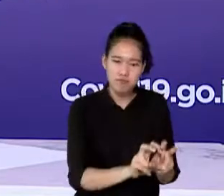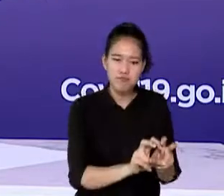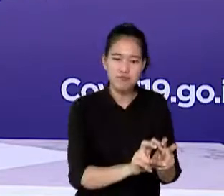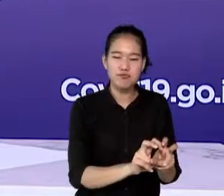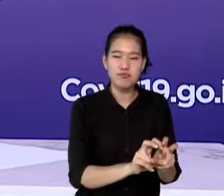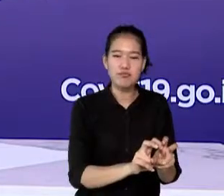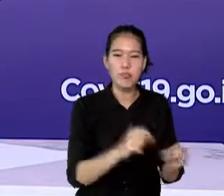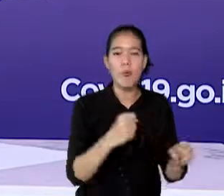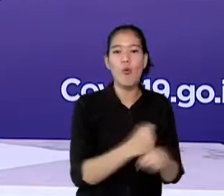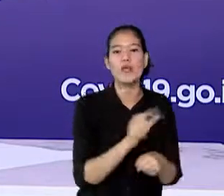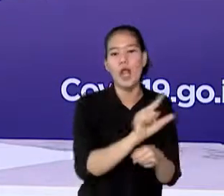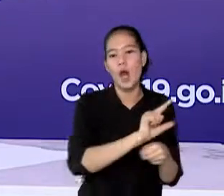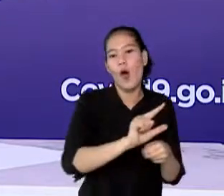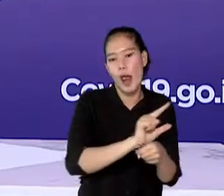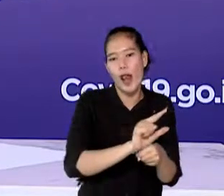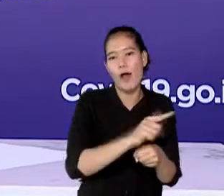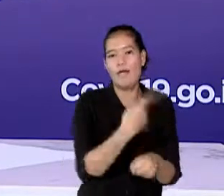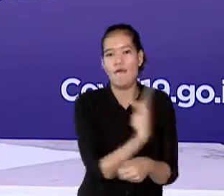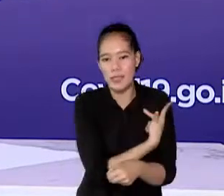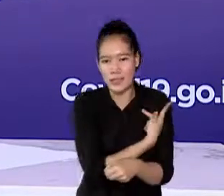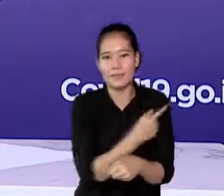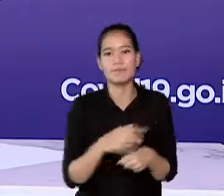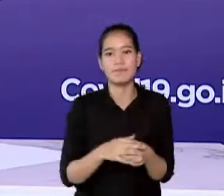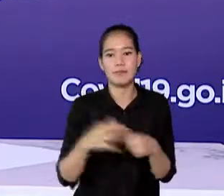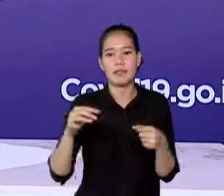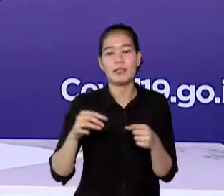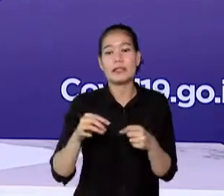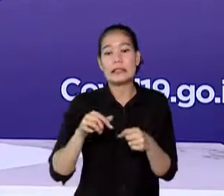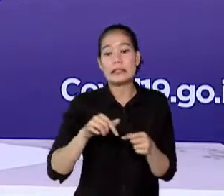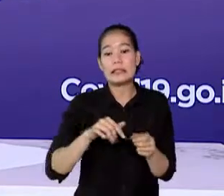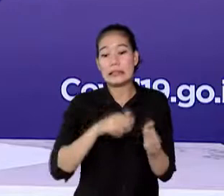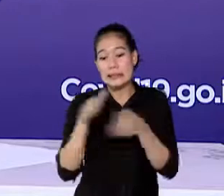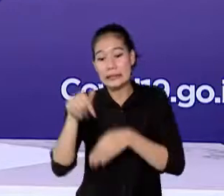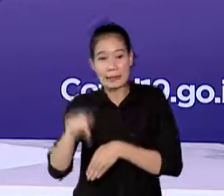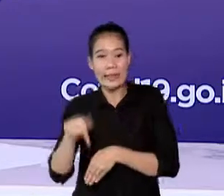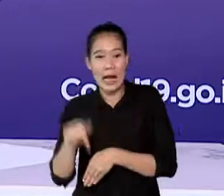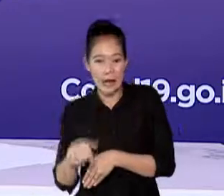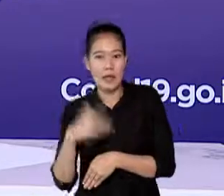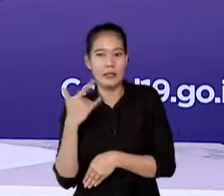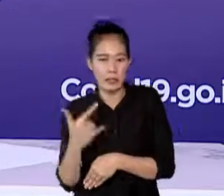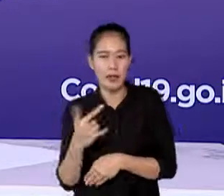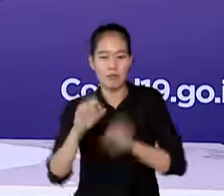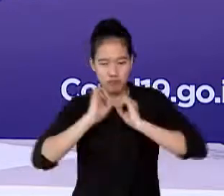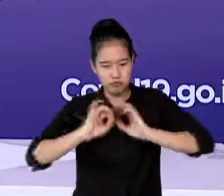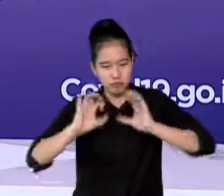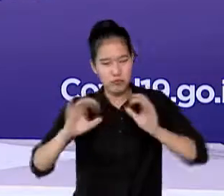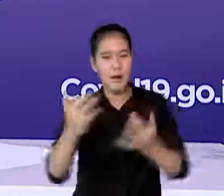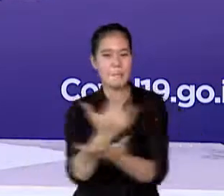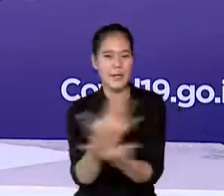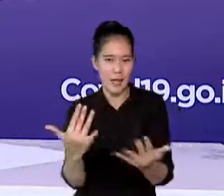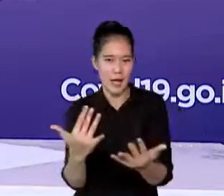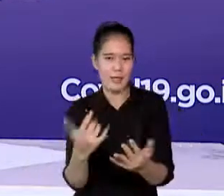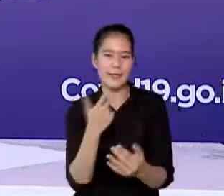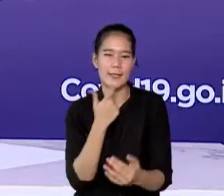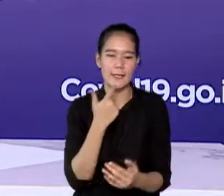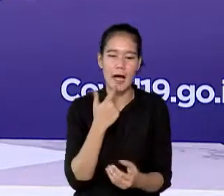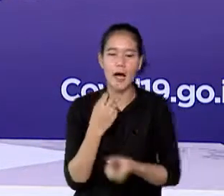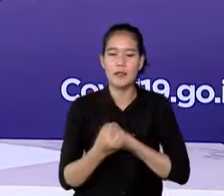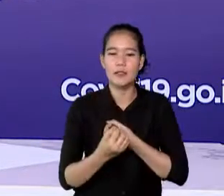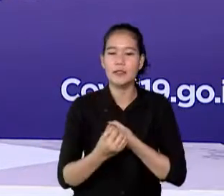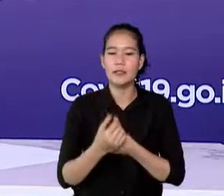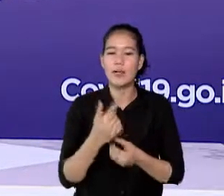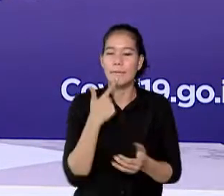same time, the government will also continue to disseminate information to the public on the importance of